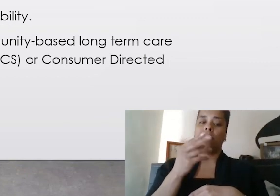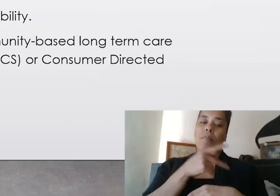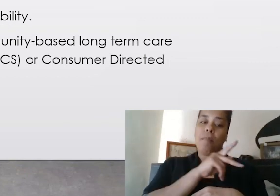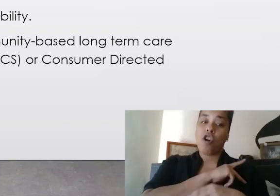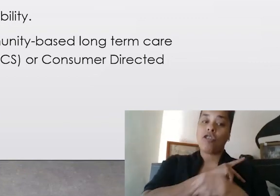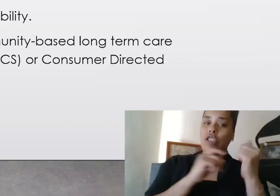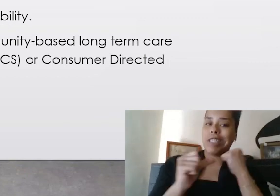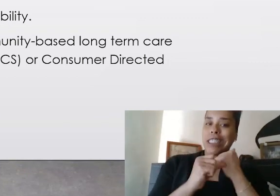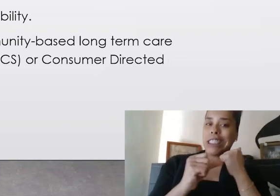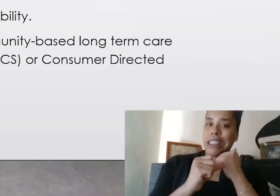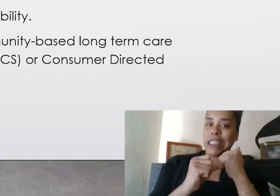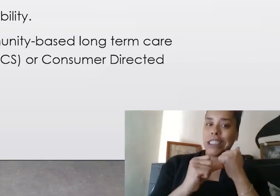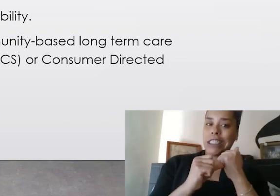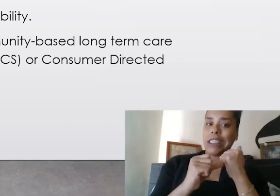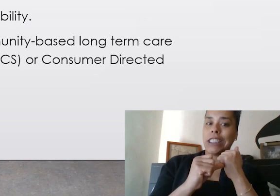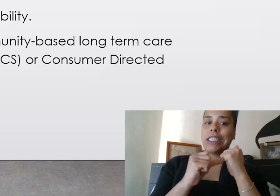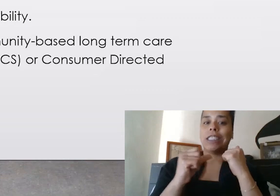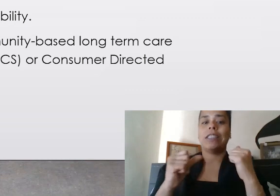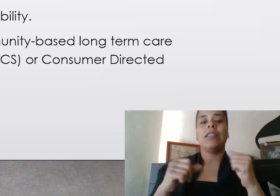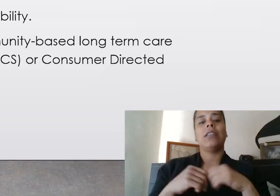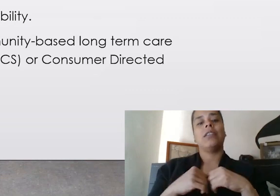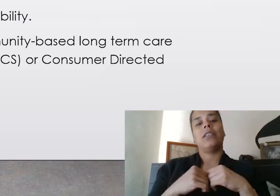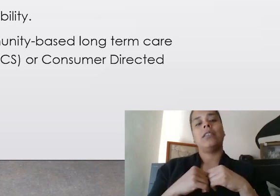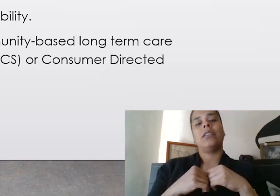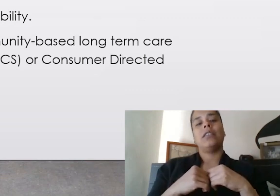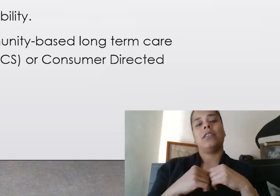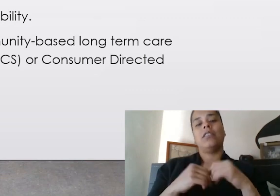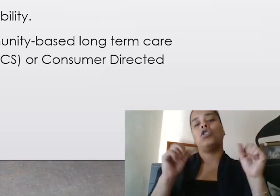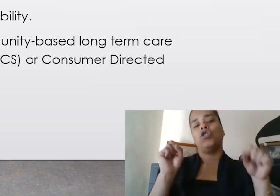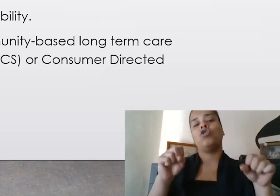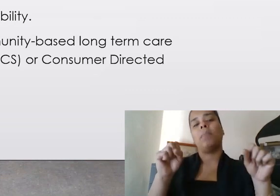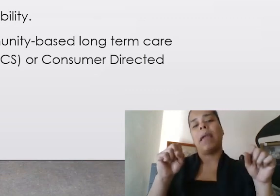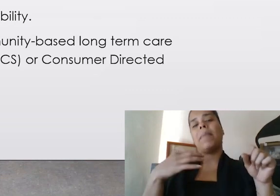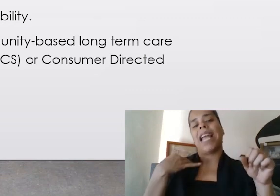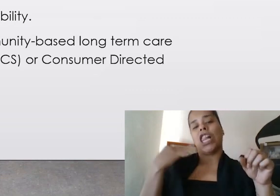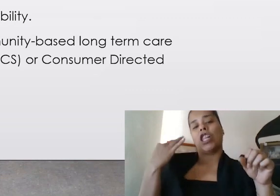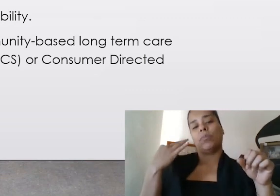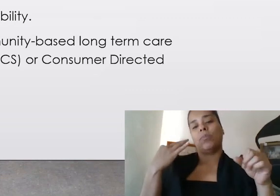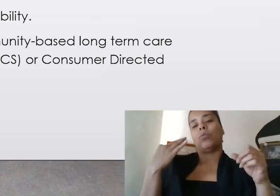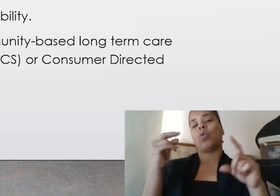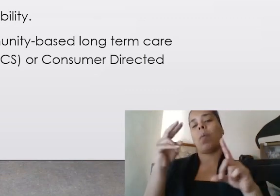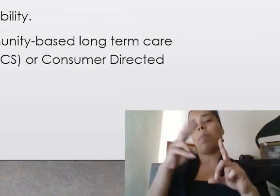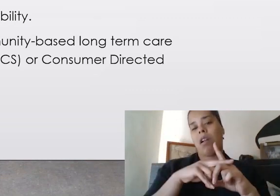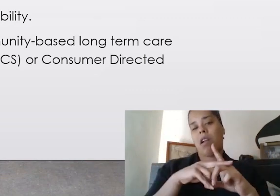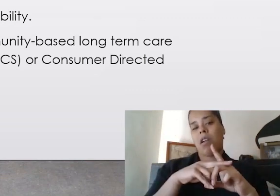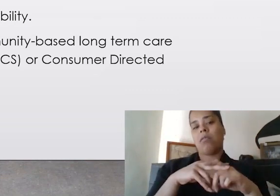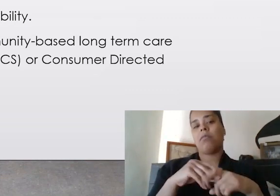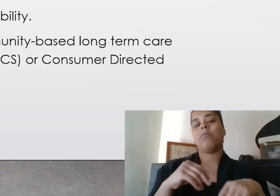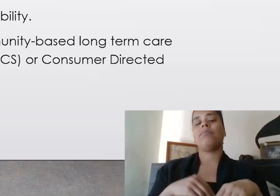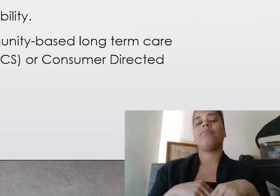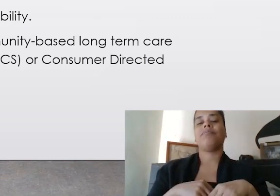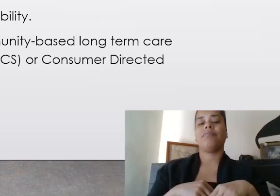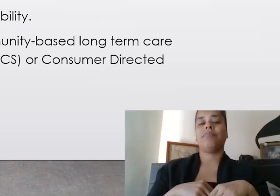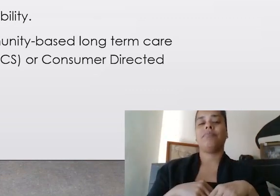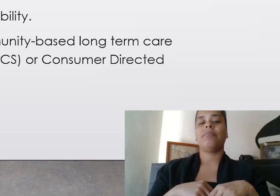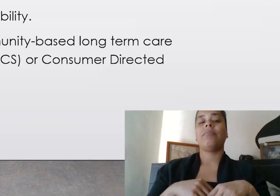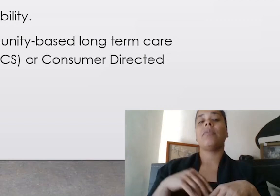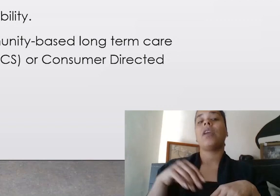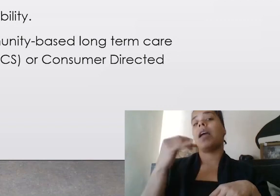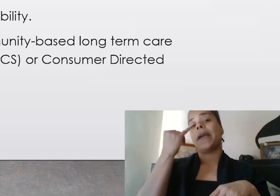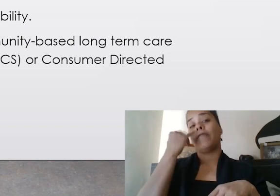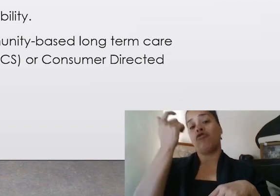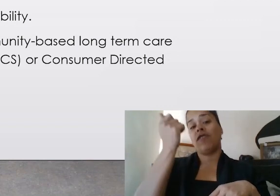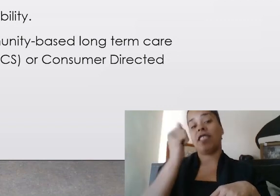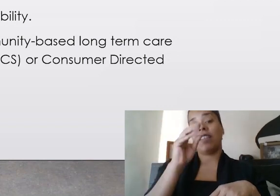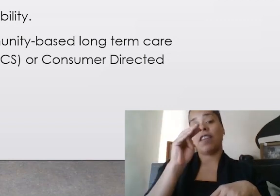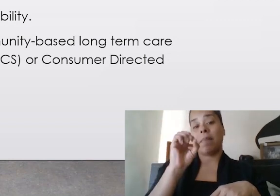care services, you may be eligible to apply for Medicaid. You're receiving MSP, which is the